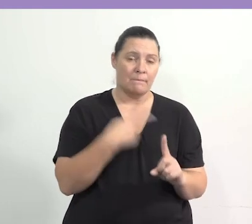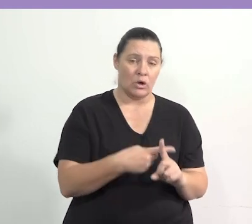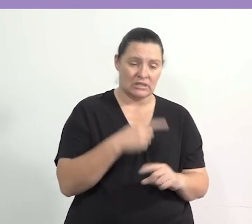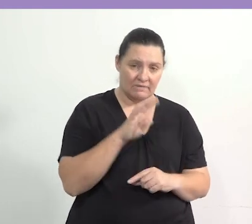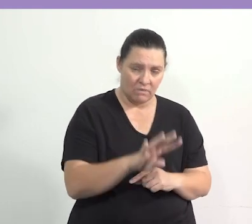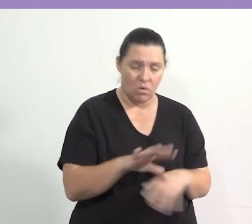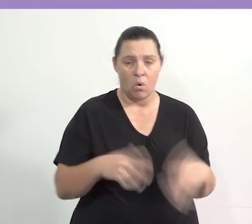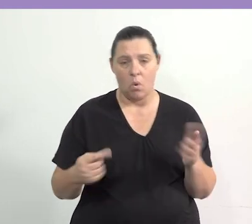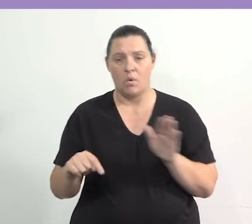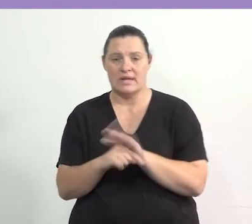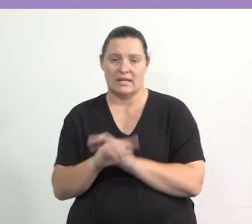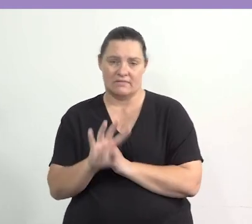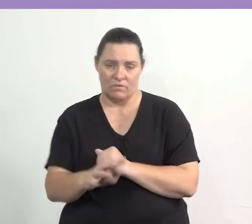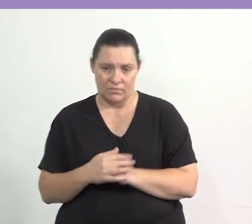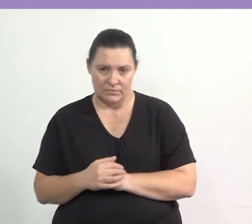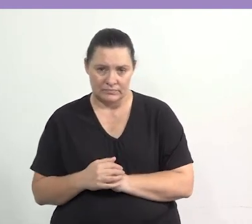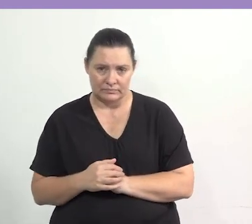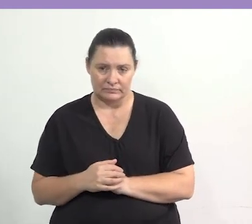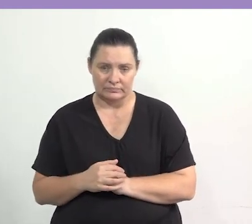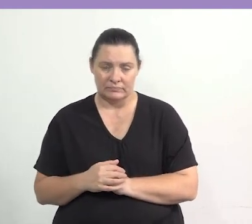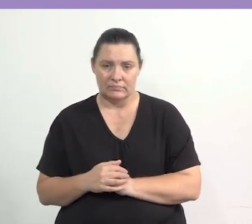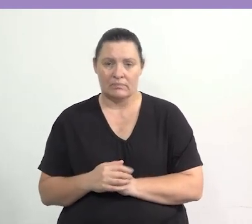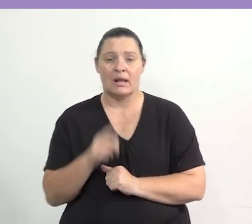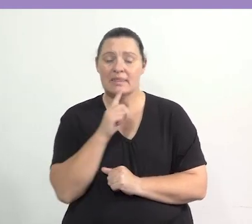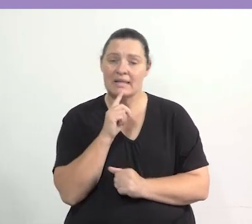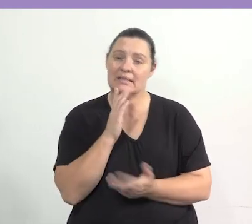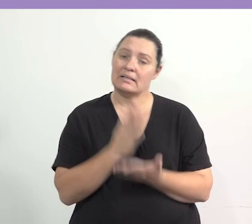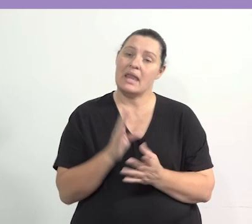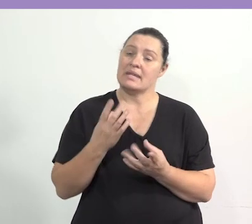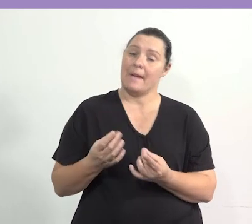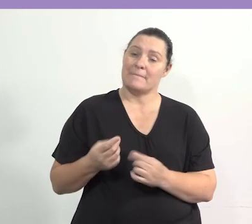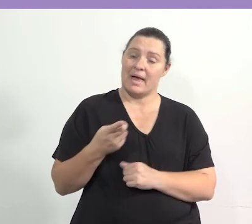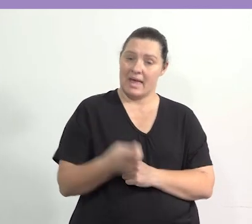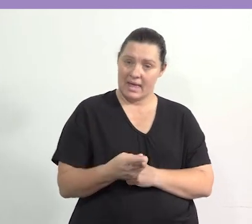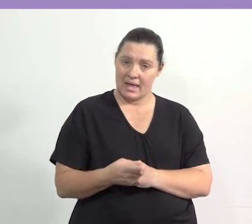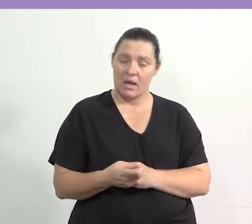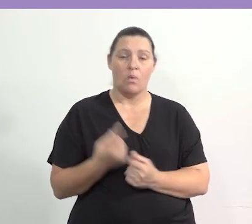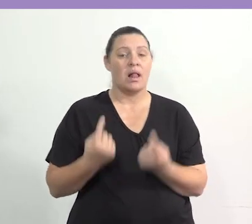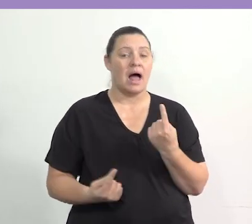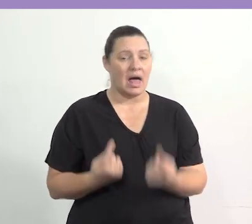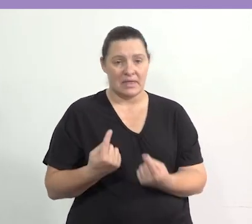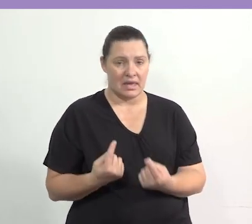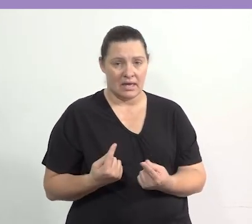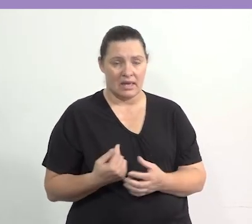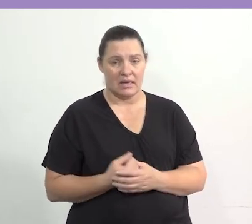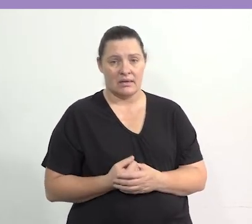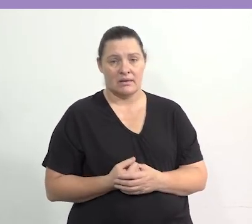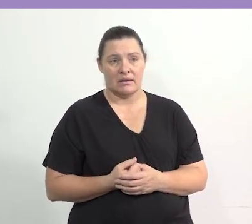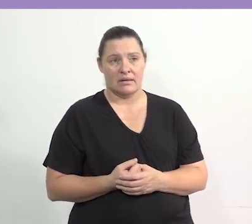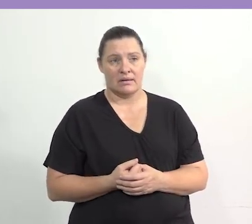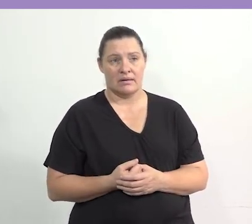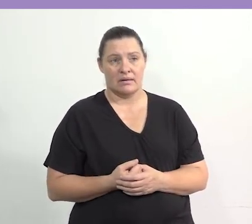the positive or the negative. This means that that certain number there will be either a